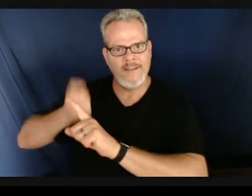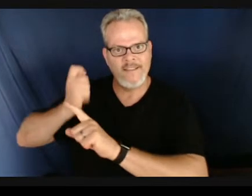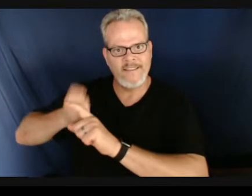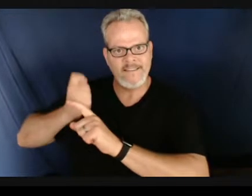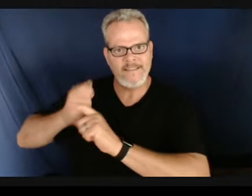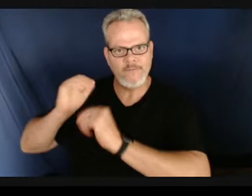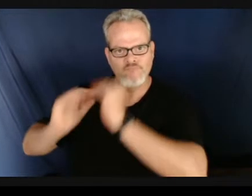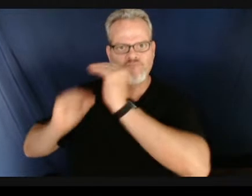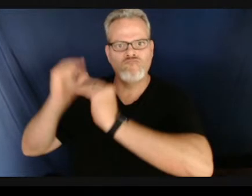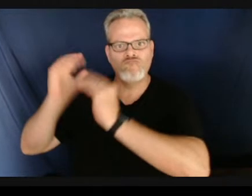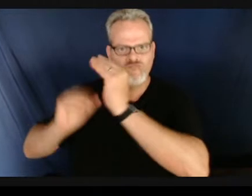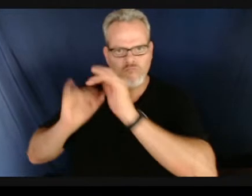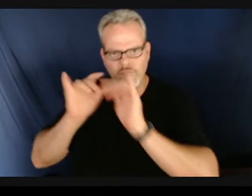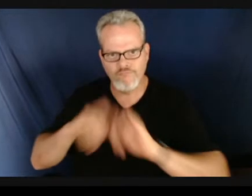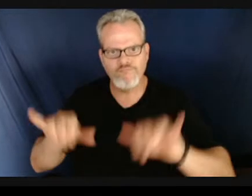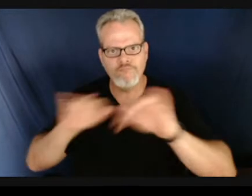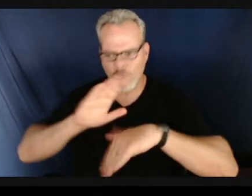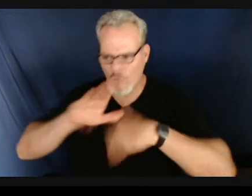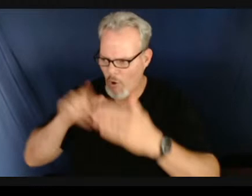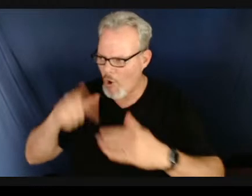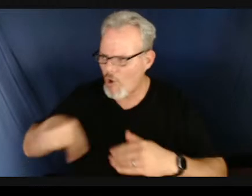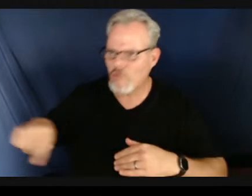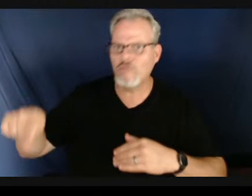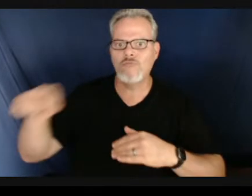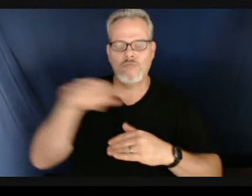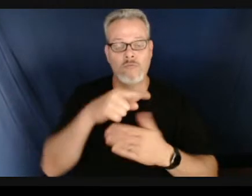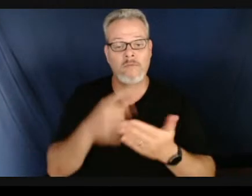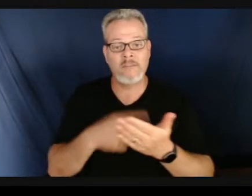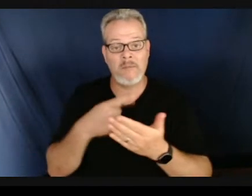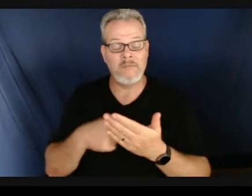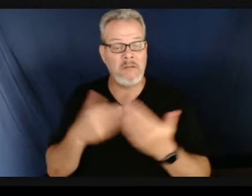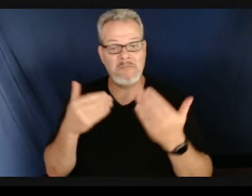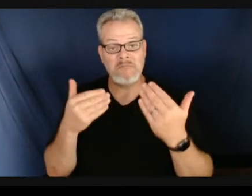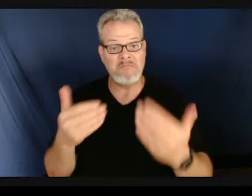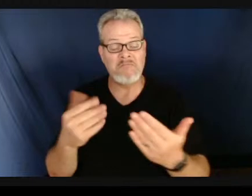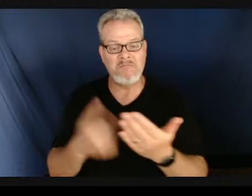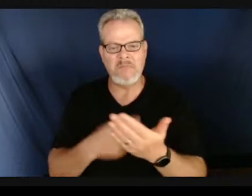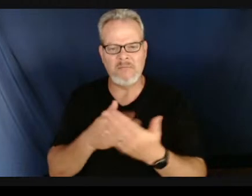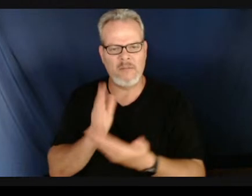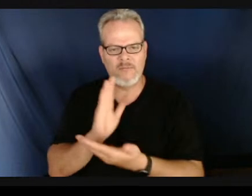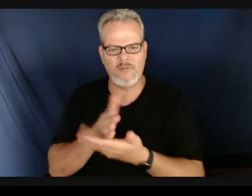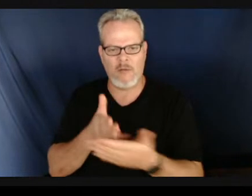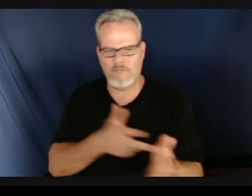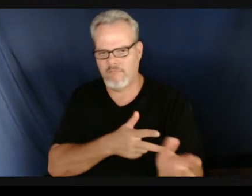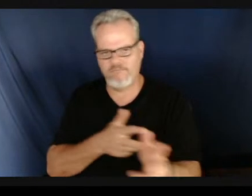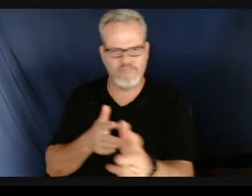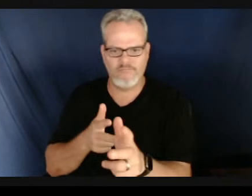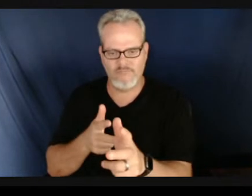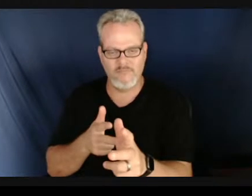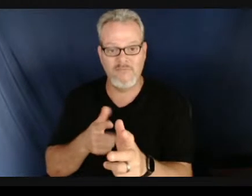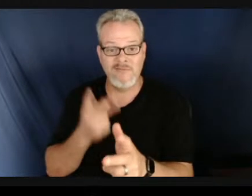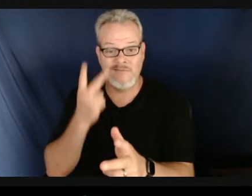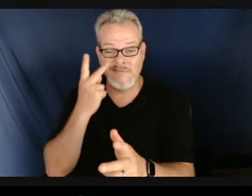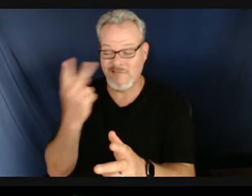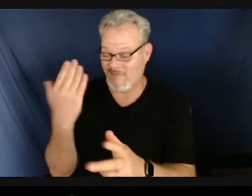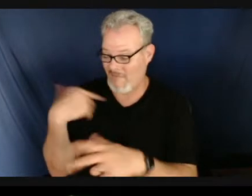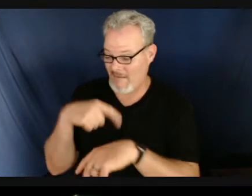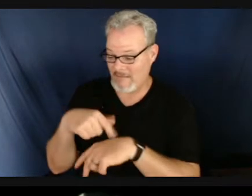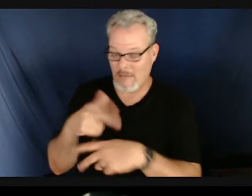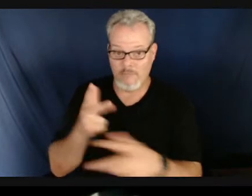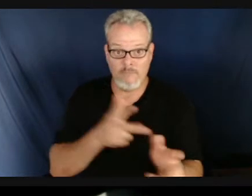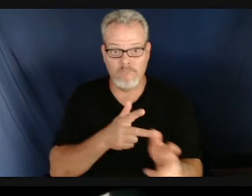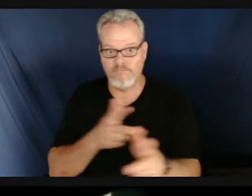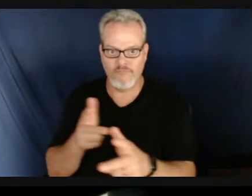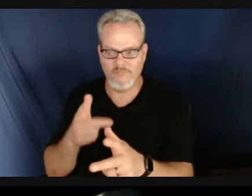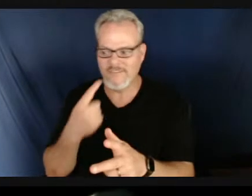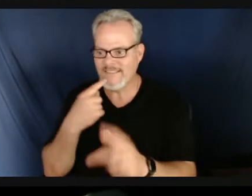be. Just go slow. And the last time I was in the park, there was a sign as you drove up. It said, stay to the right. That meant that